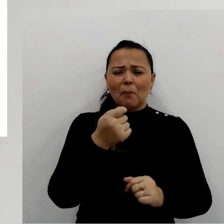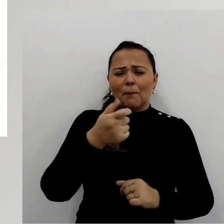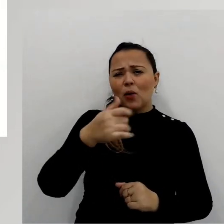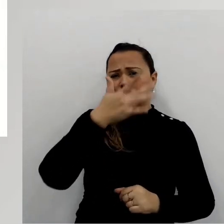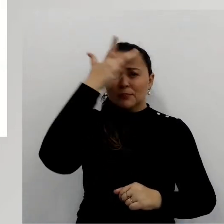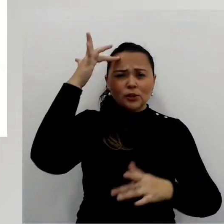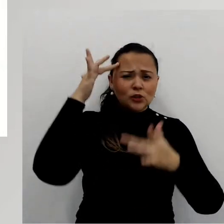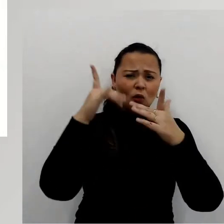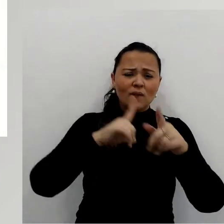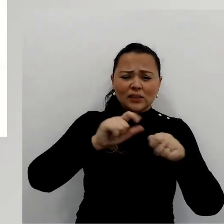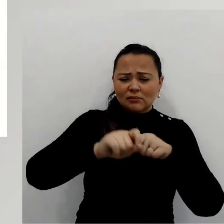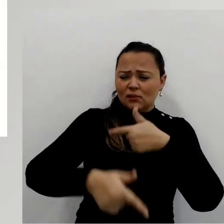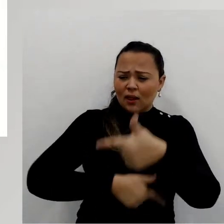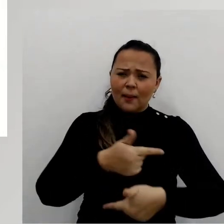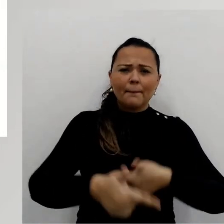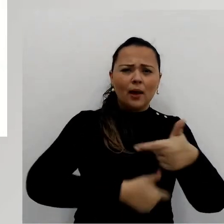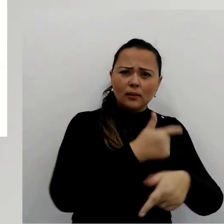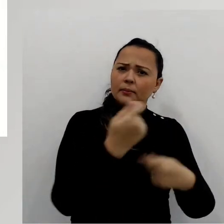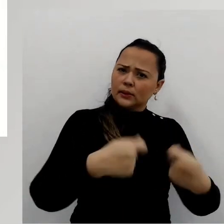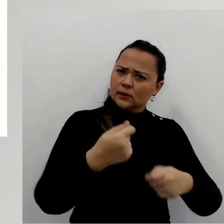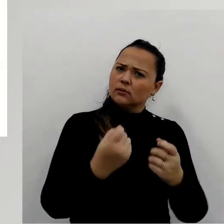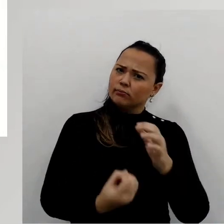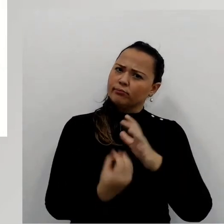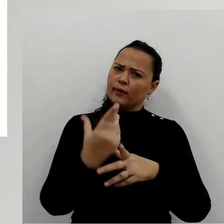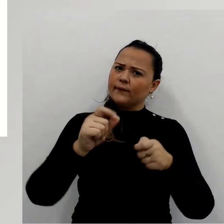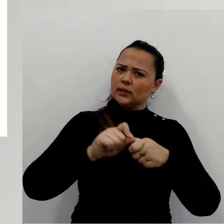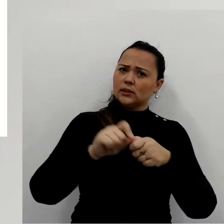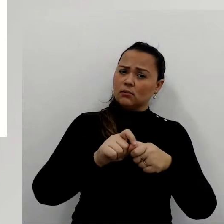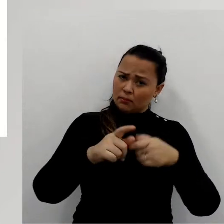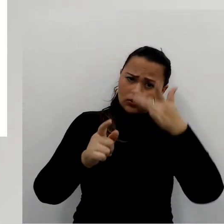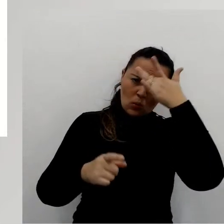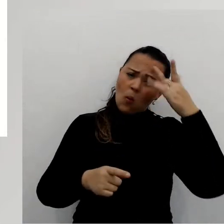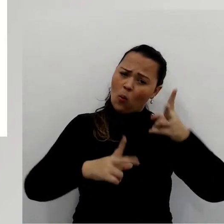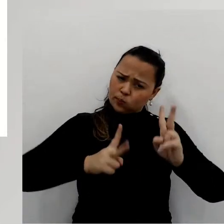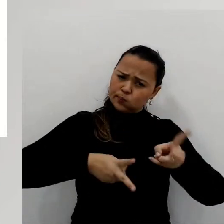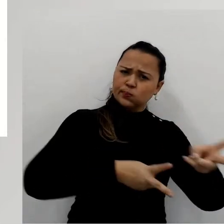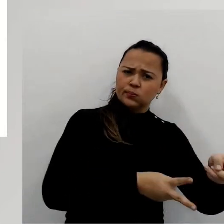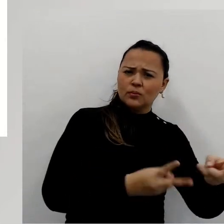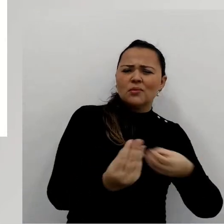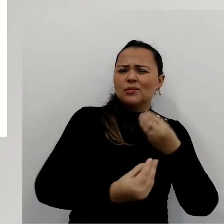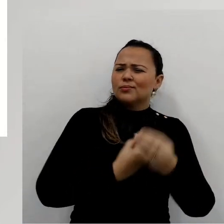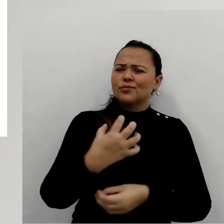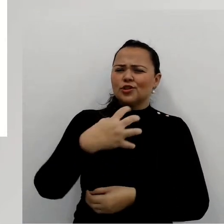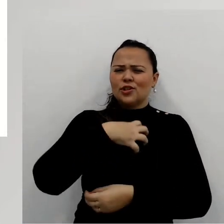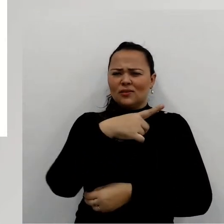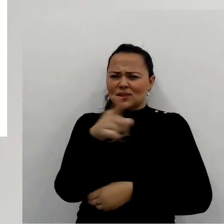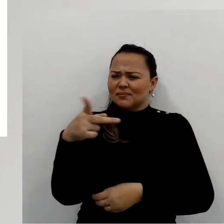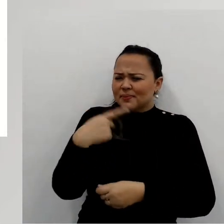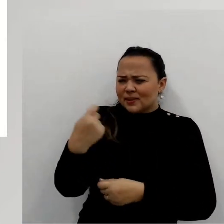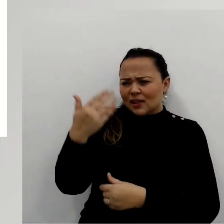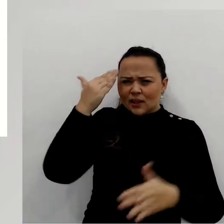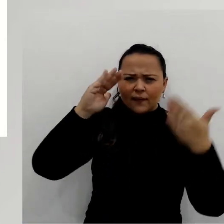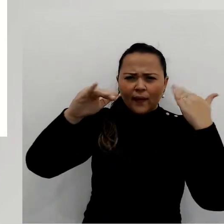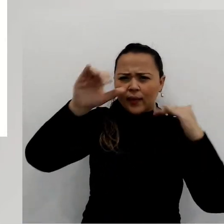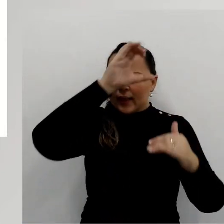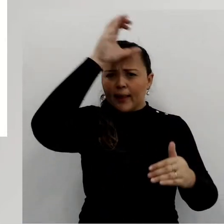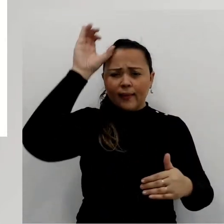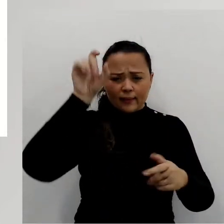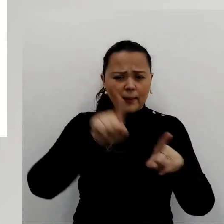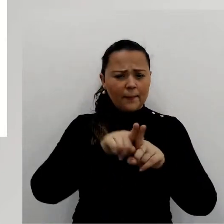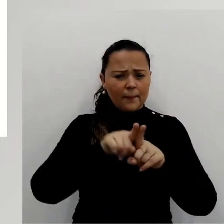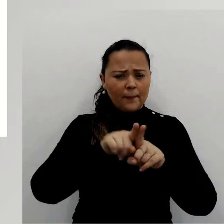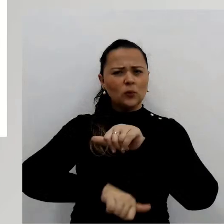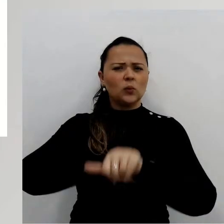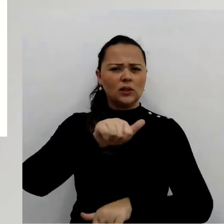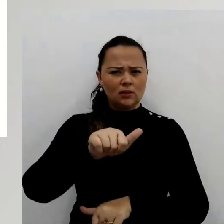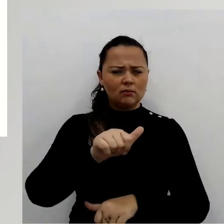And that's so the way you engage with your clients is changing as well. Additionally, what you need to do is you